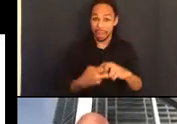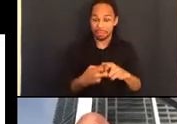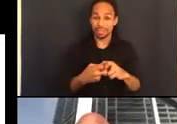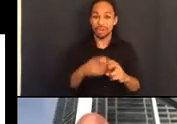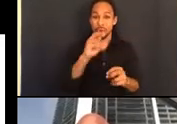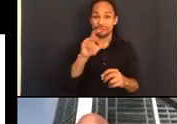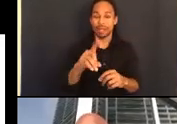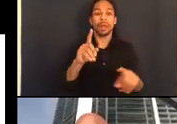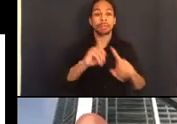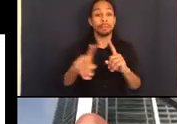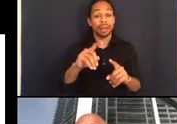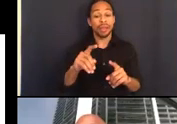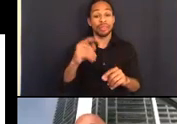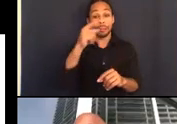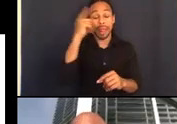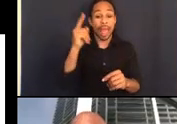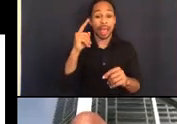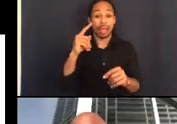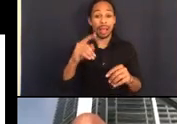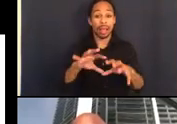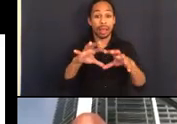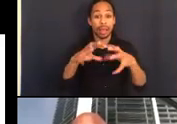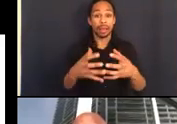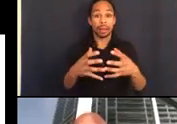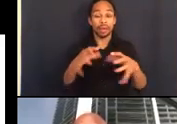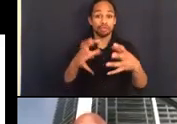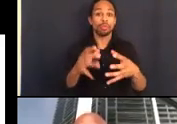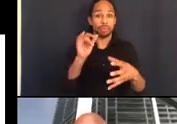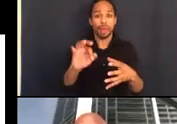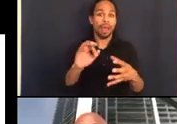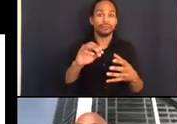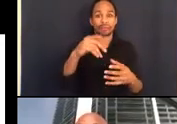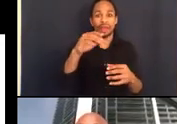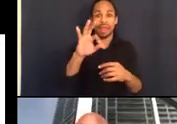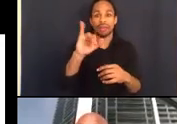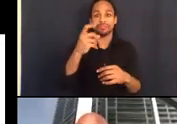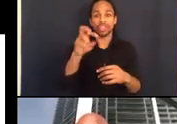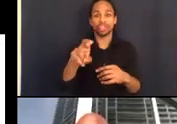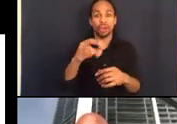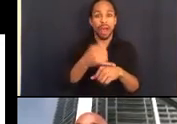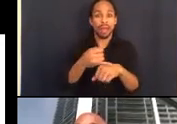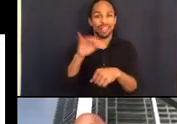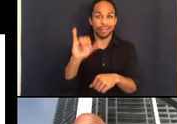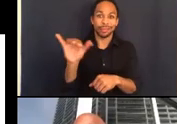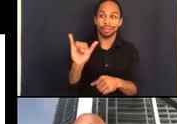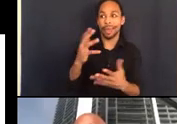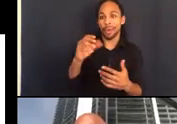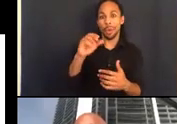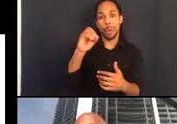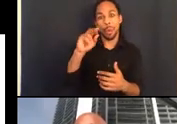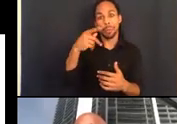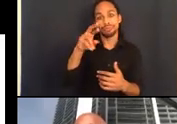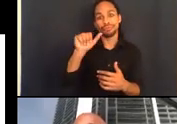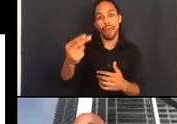of Fisher Island is exactly Oprah Winfrey. That is it. So this really highlighted a stark racial disparity in